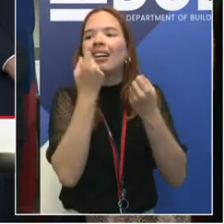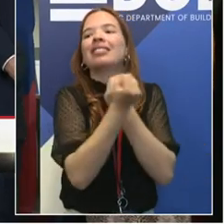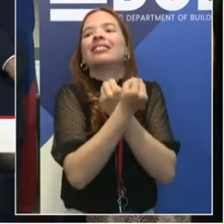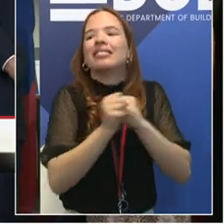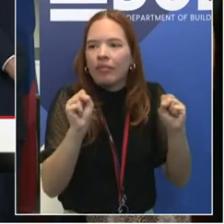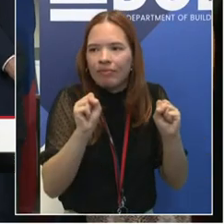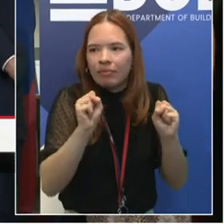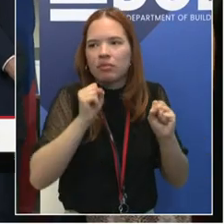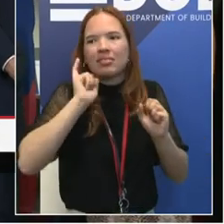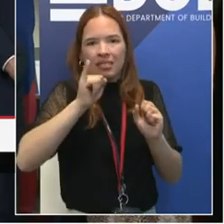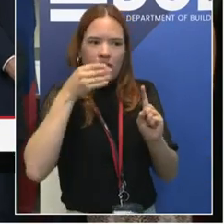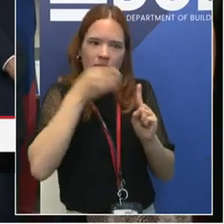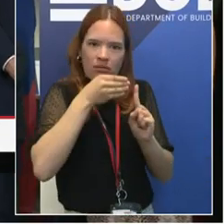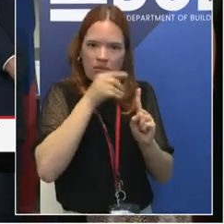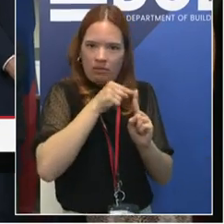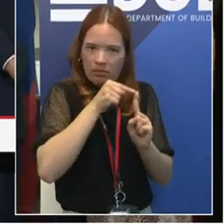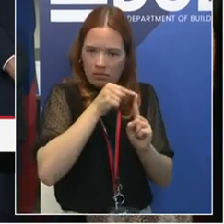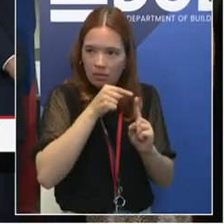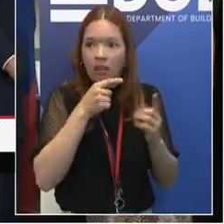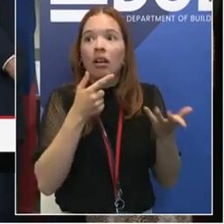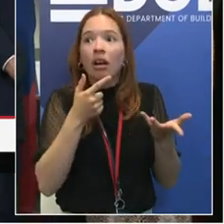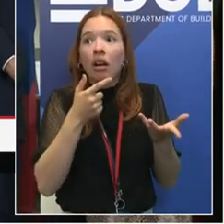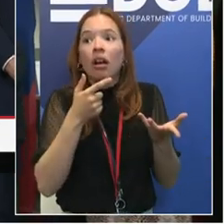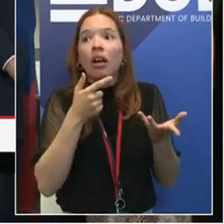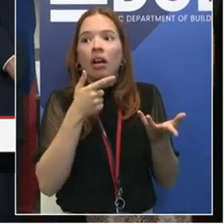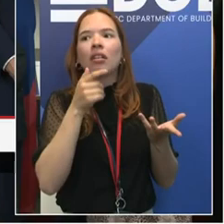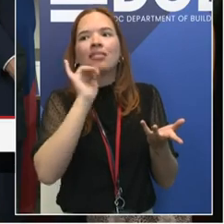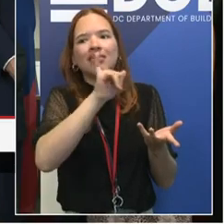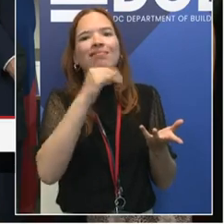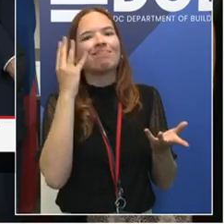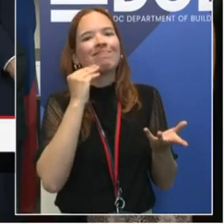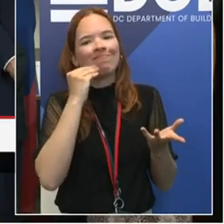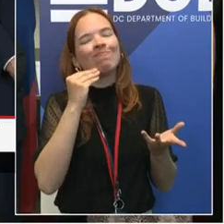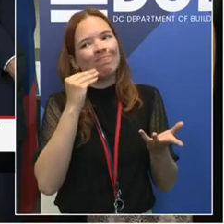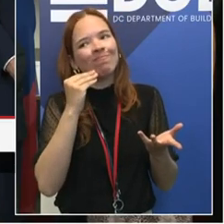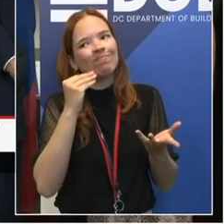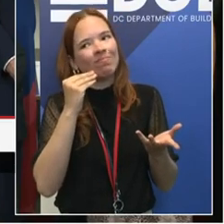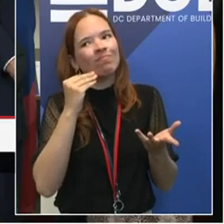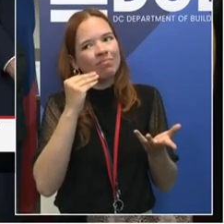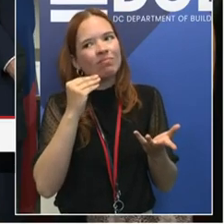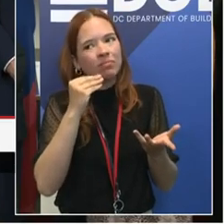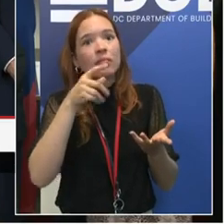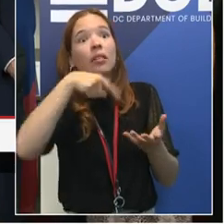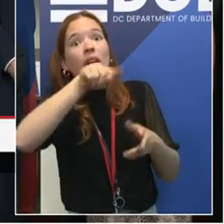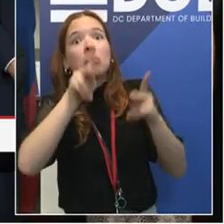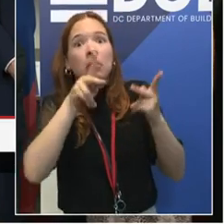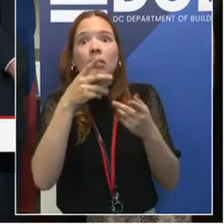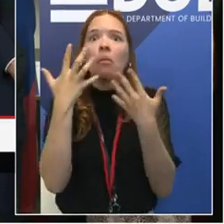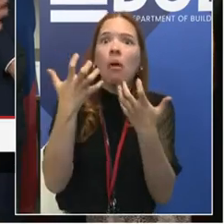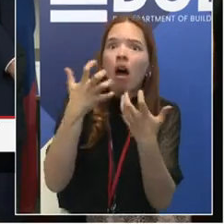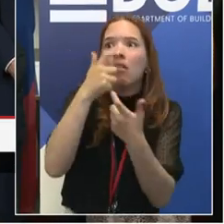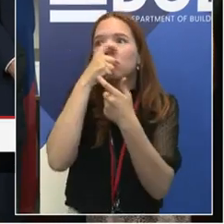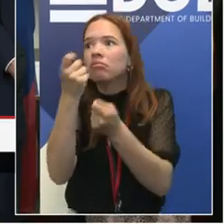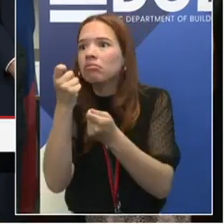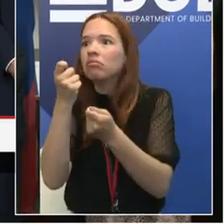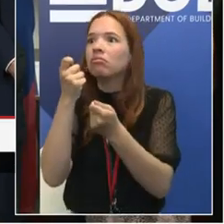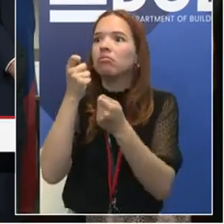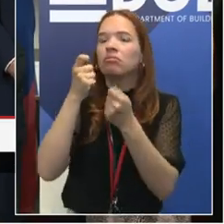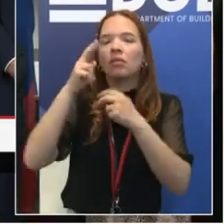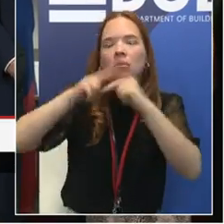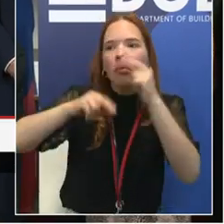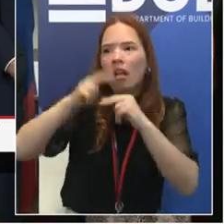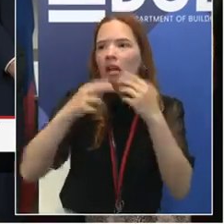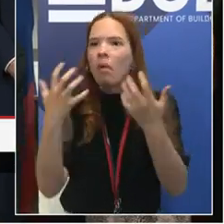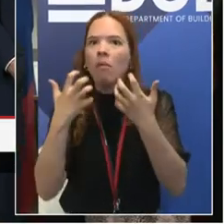have had times where we've had a lot of interest, great demand, a lot of building. You've heard the number of cranes that we've